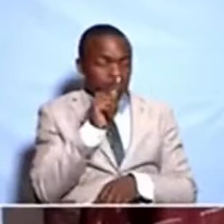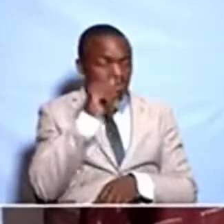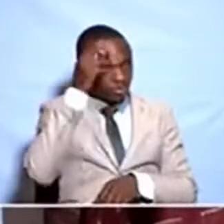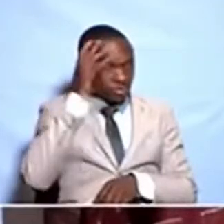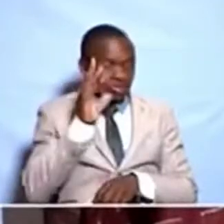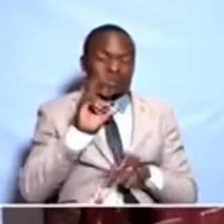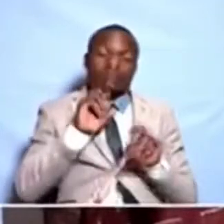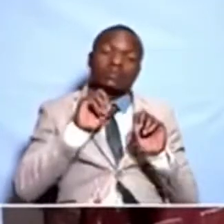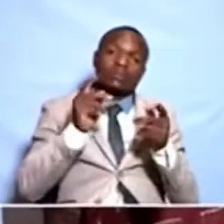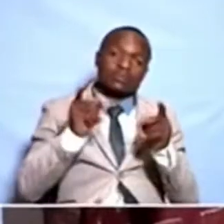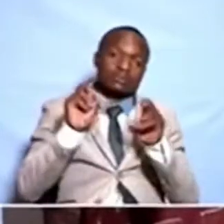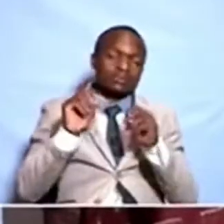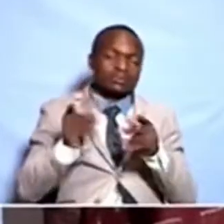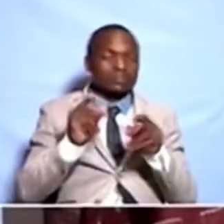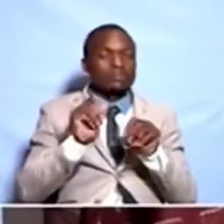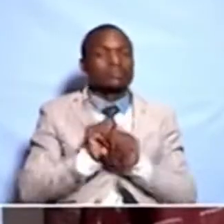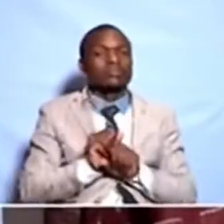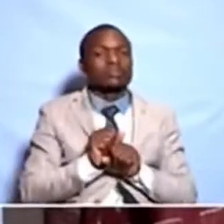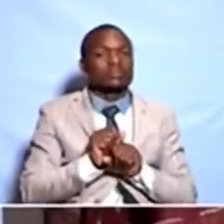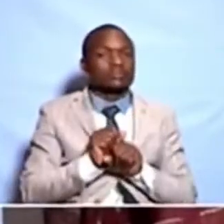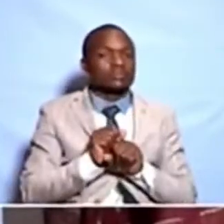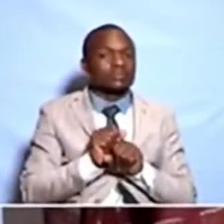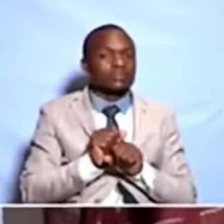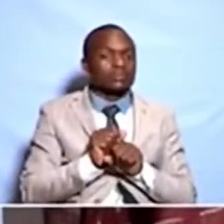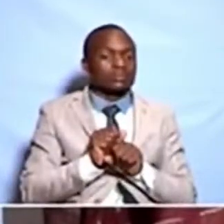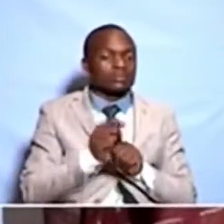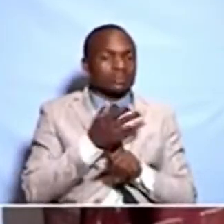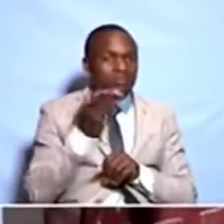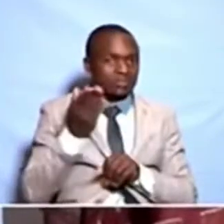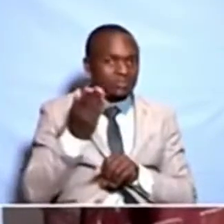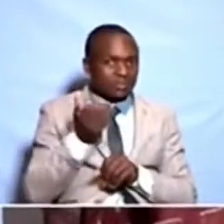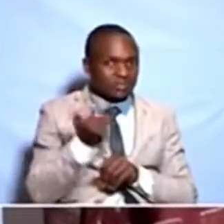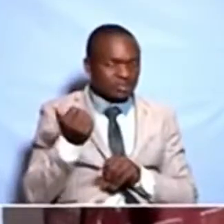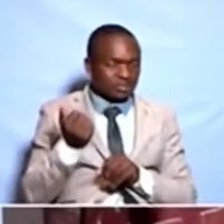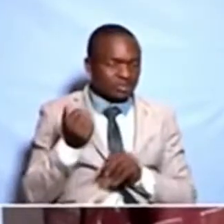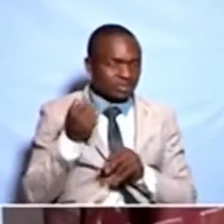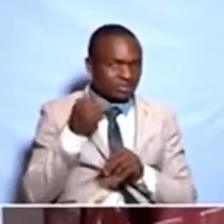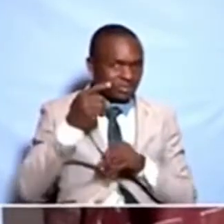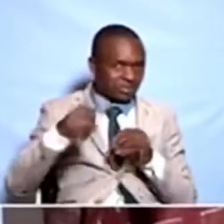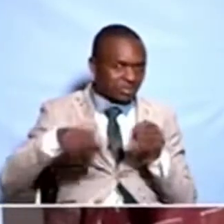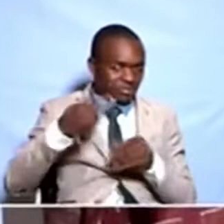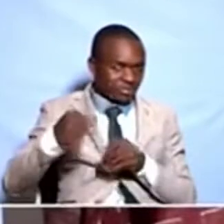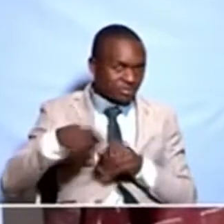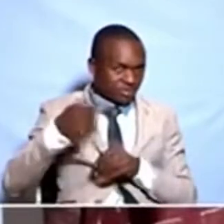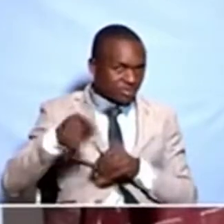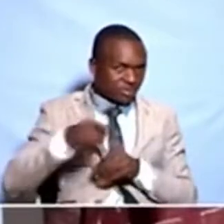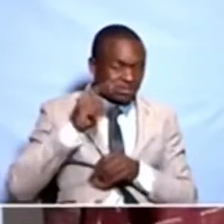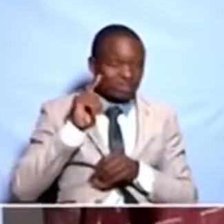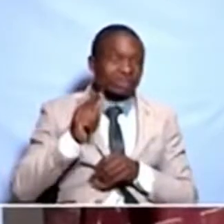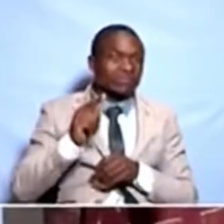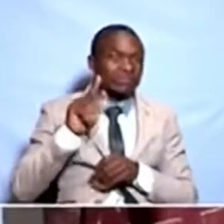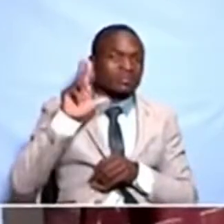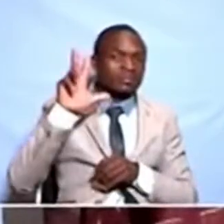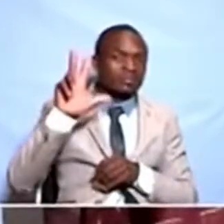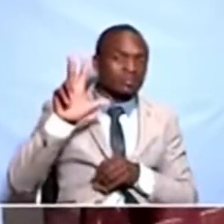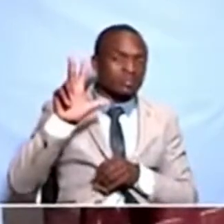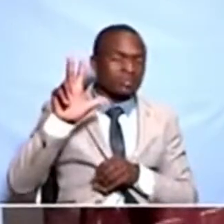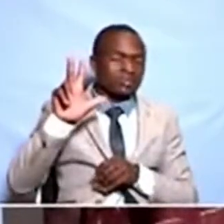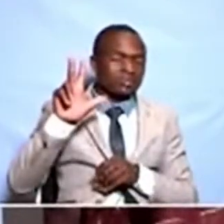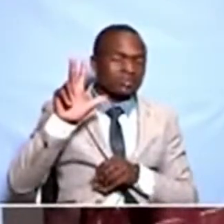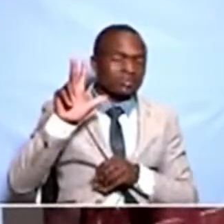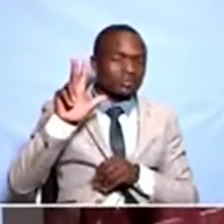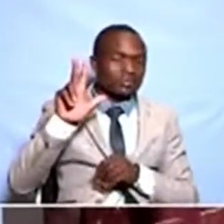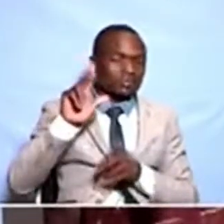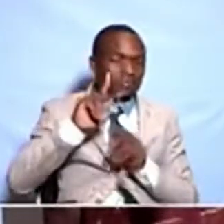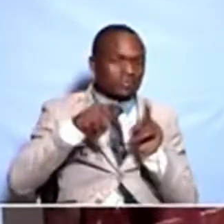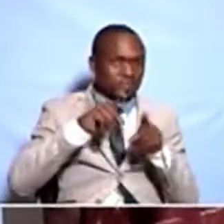oh, it has a fire extinguisher, or there's a spare wheel. No, they'll also go, they will have that printout which you will have